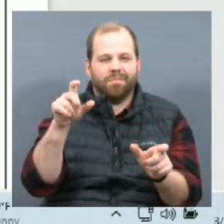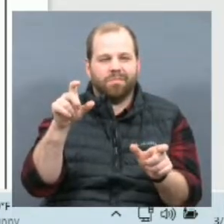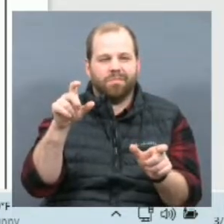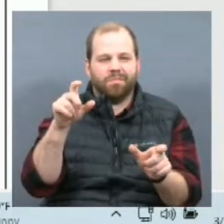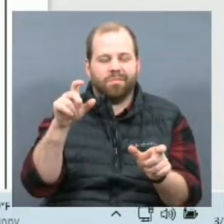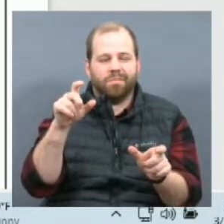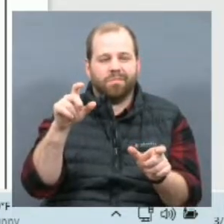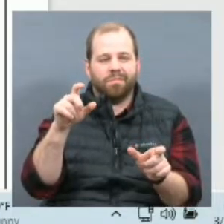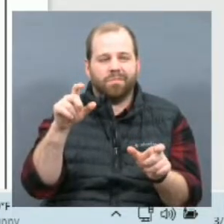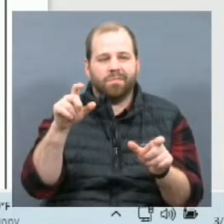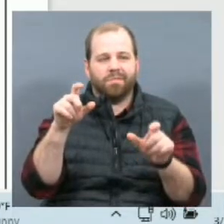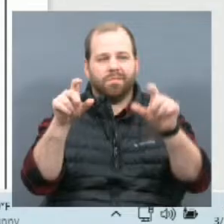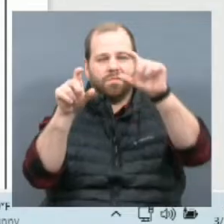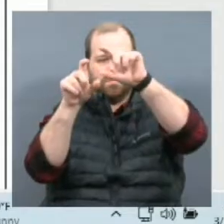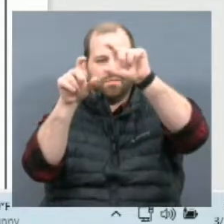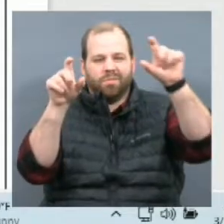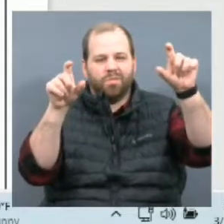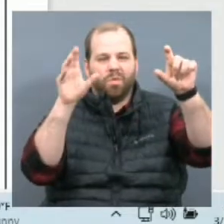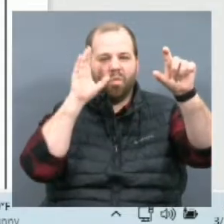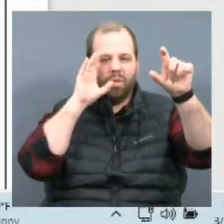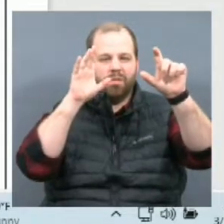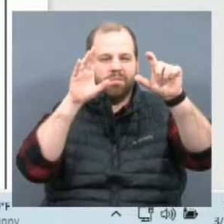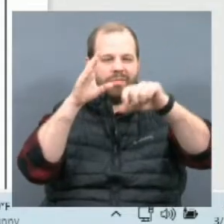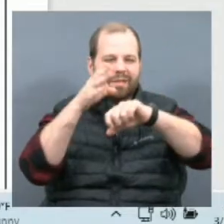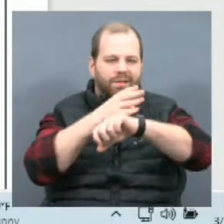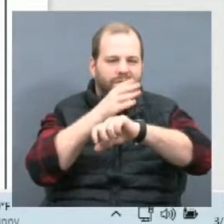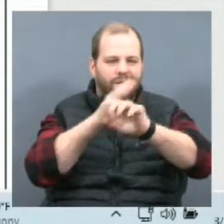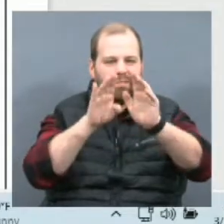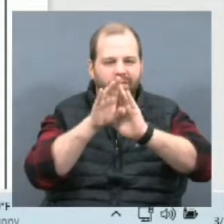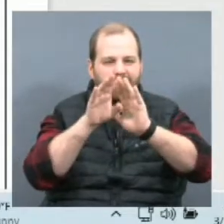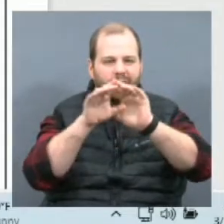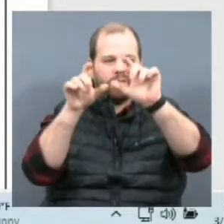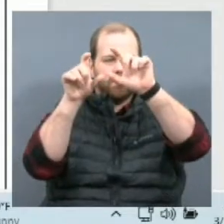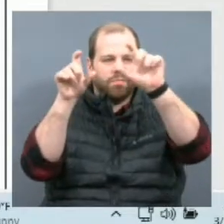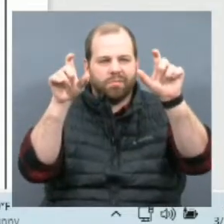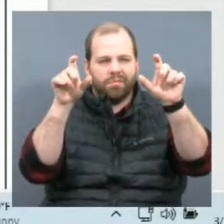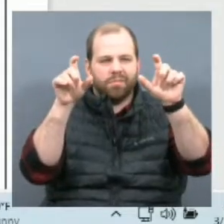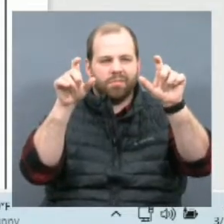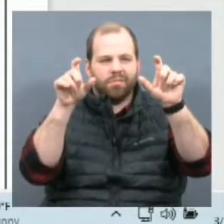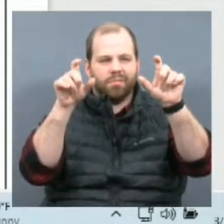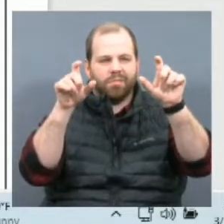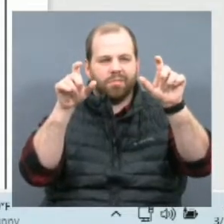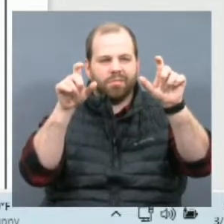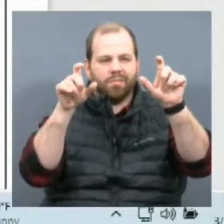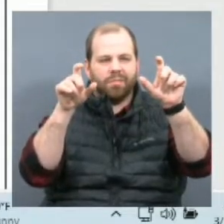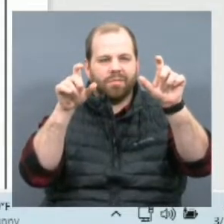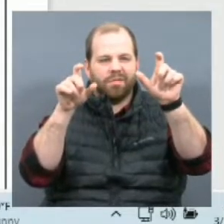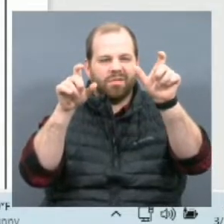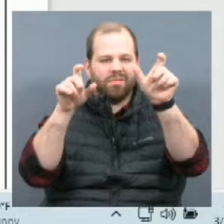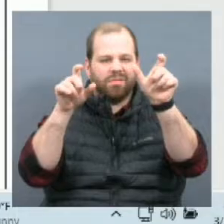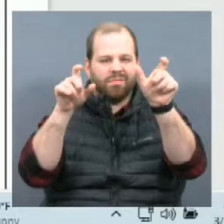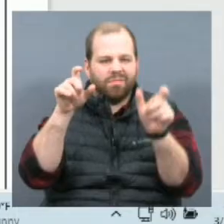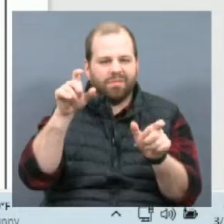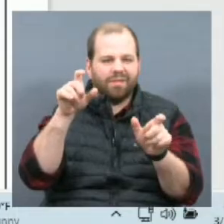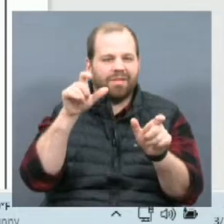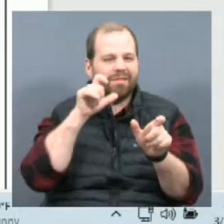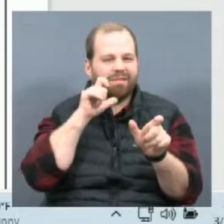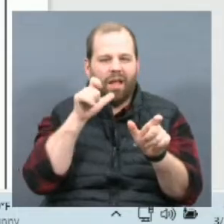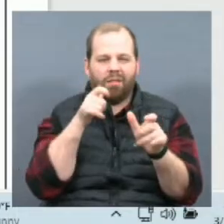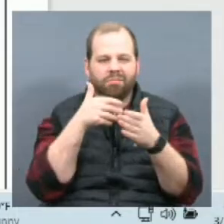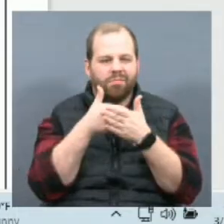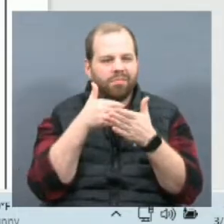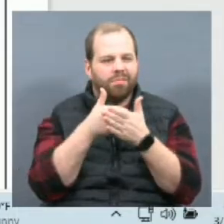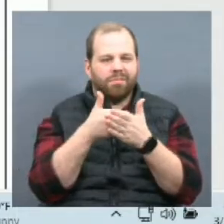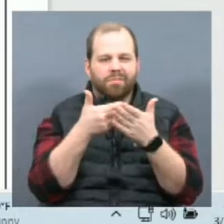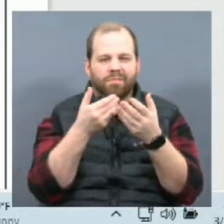leg of this property is all that's being developed. And it is not actually adjacent to any residential properties that